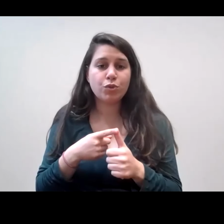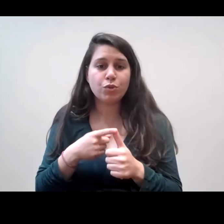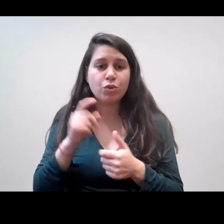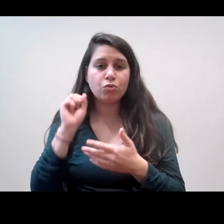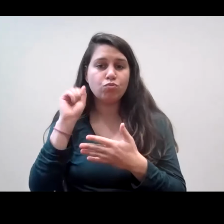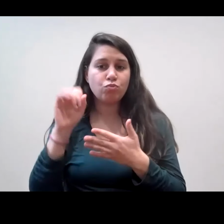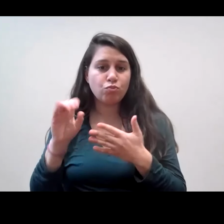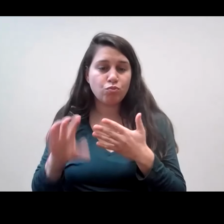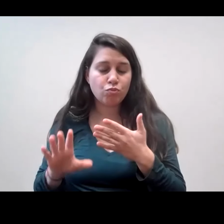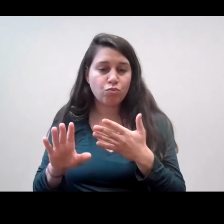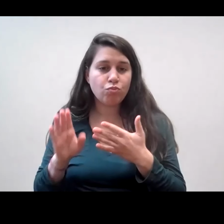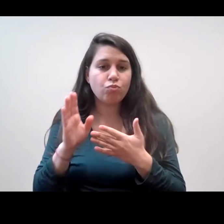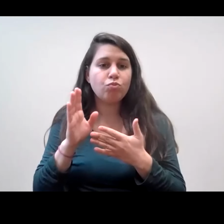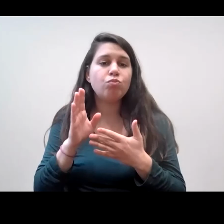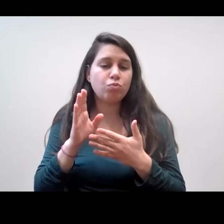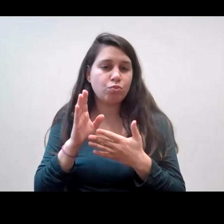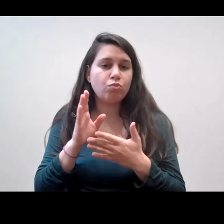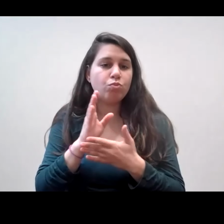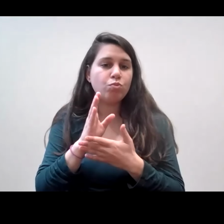give you some